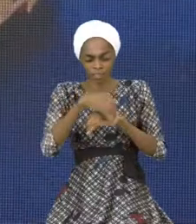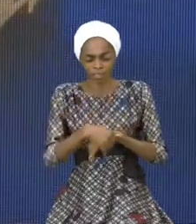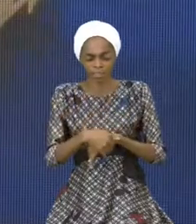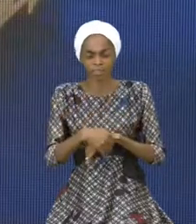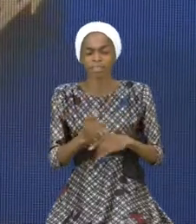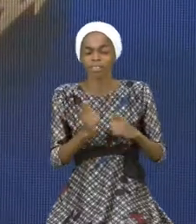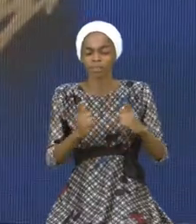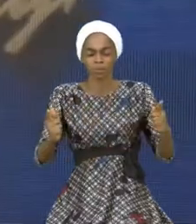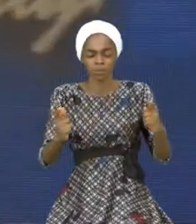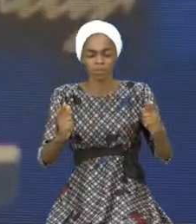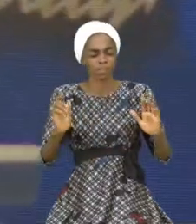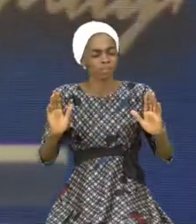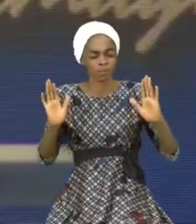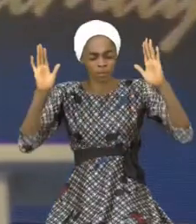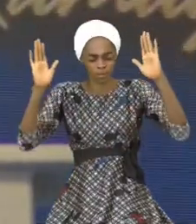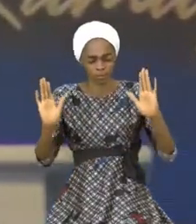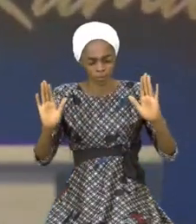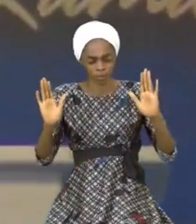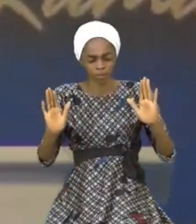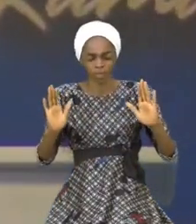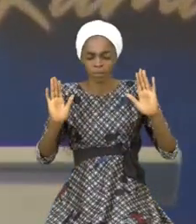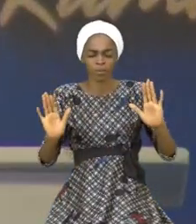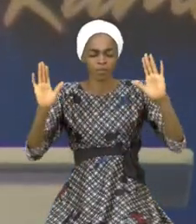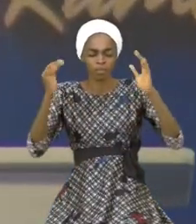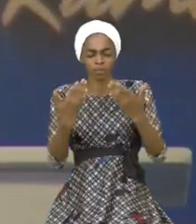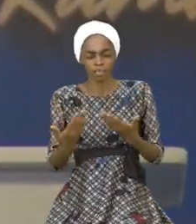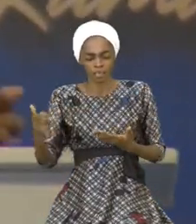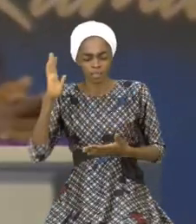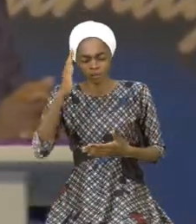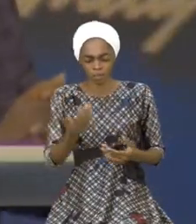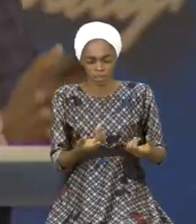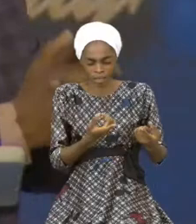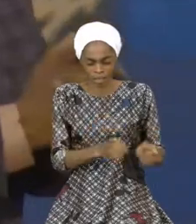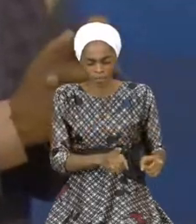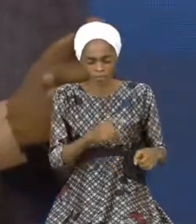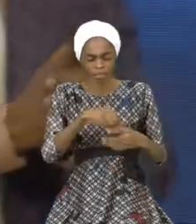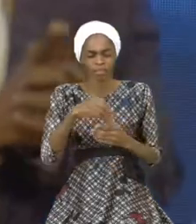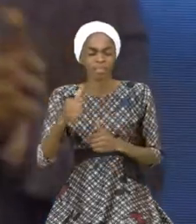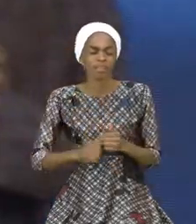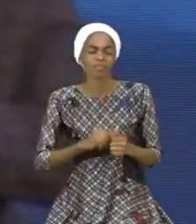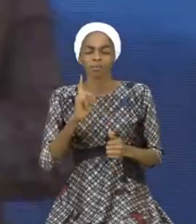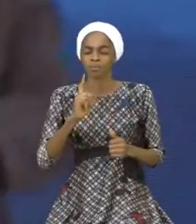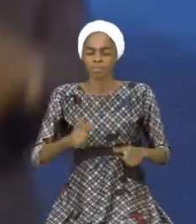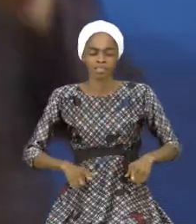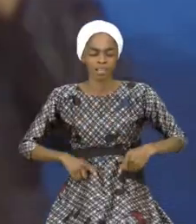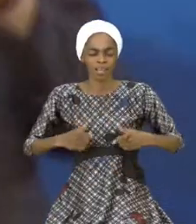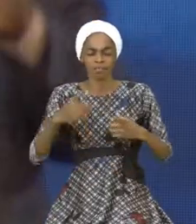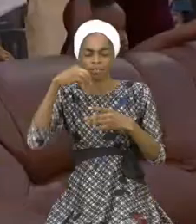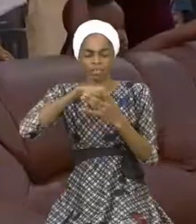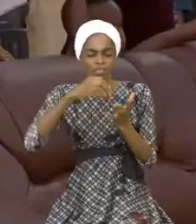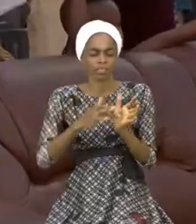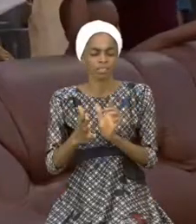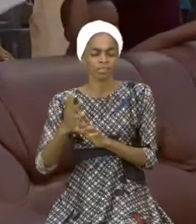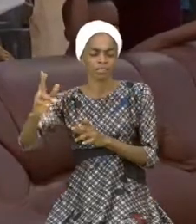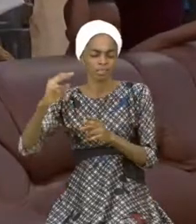great, wonderful, marvelous things will happen in everyone's life in